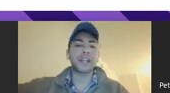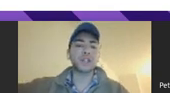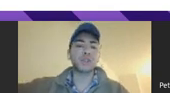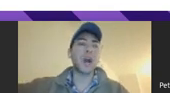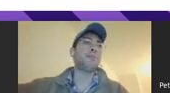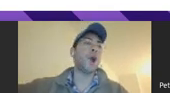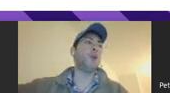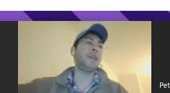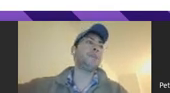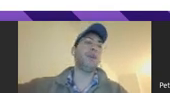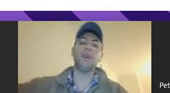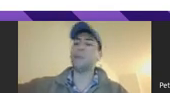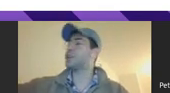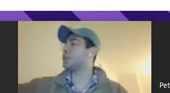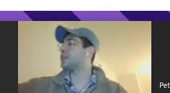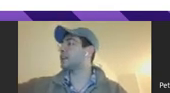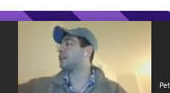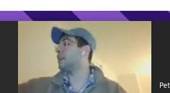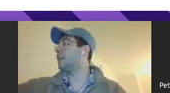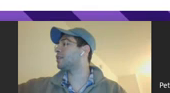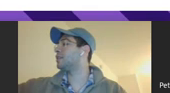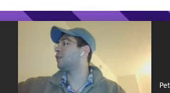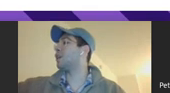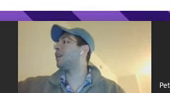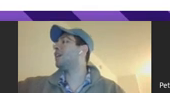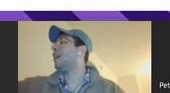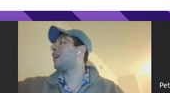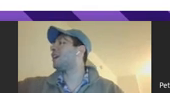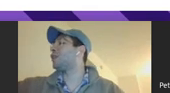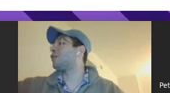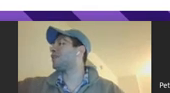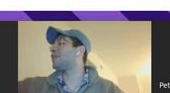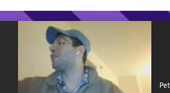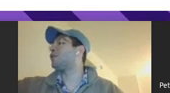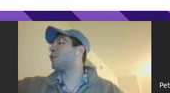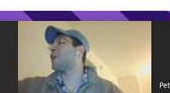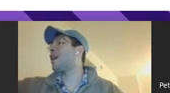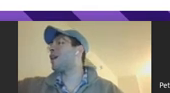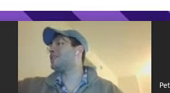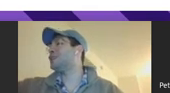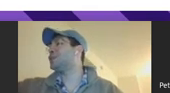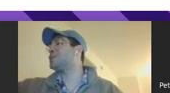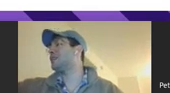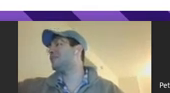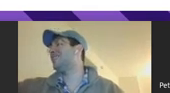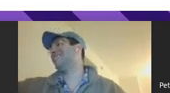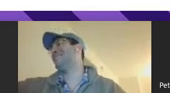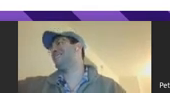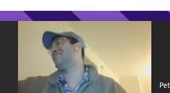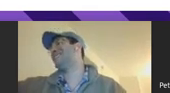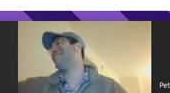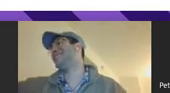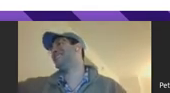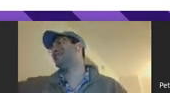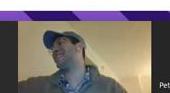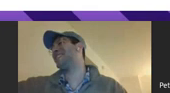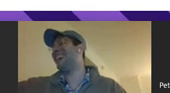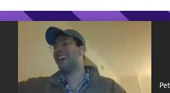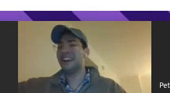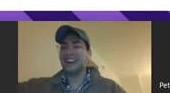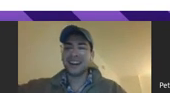We invite you to raise your hand by clicking on the hand image atop your screen and you'll be acknowledged. You can also